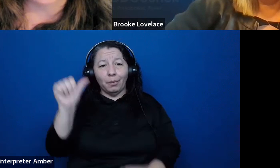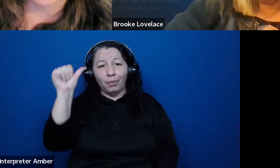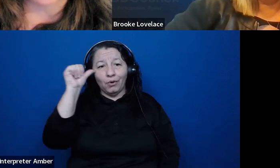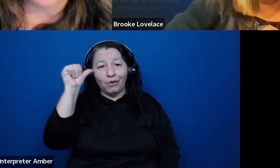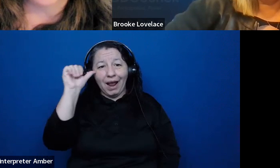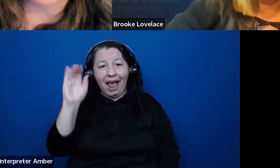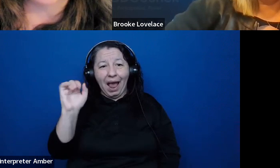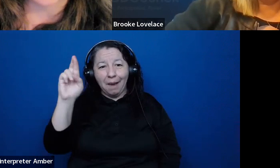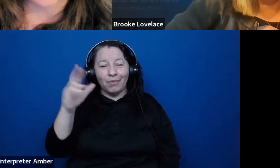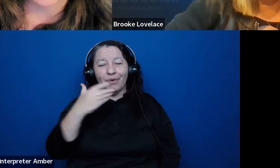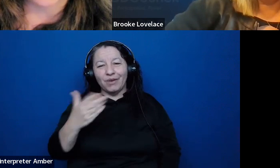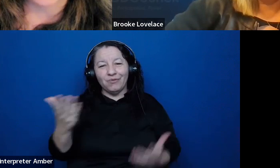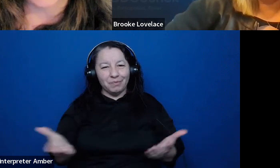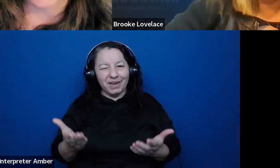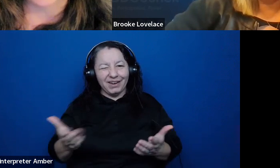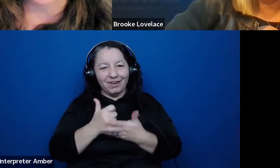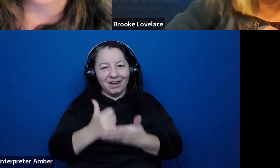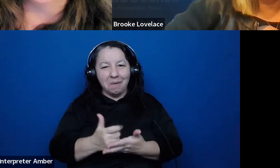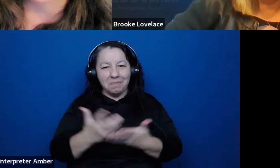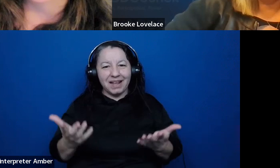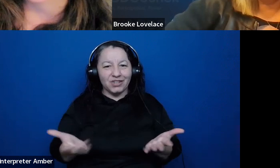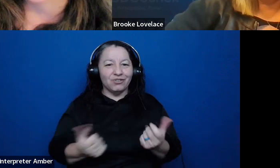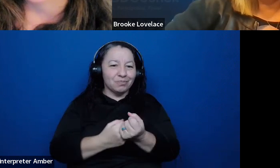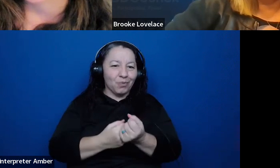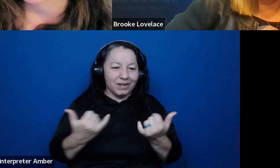you for being on and helping us out here today.